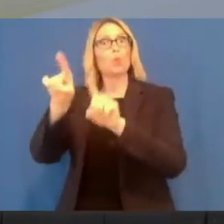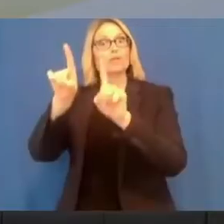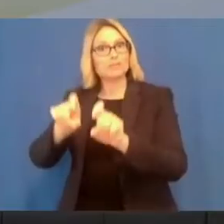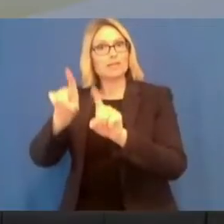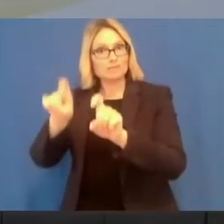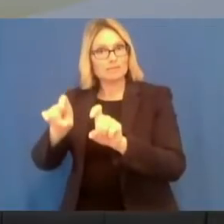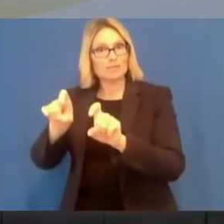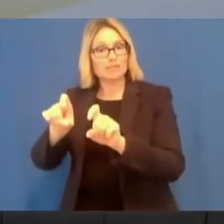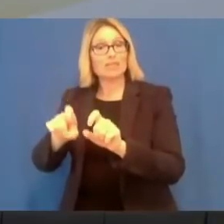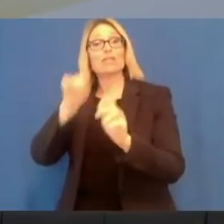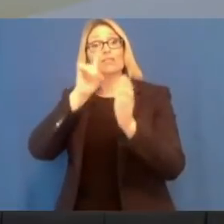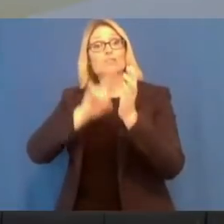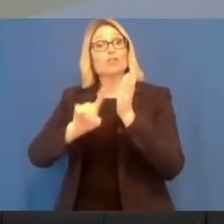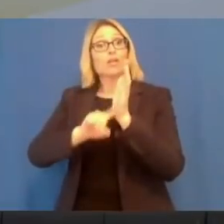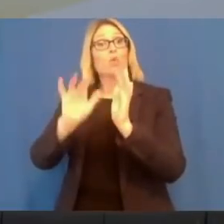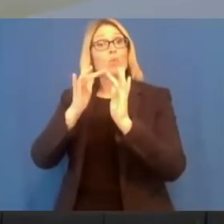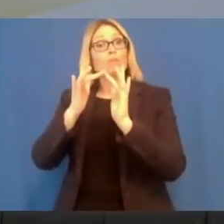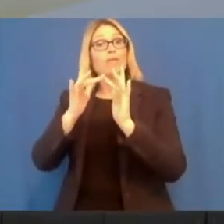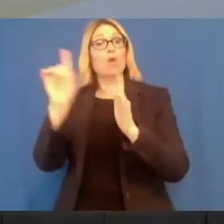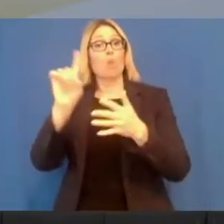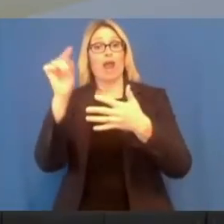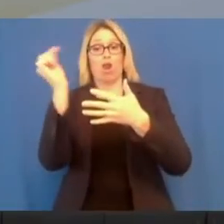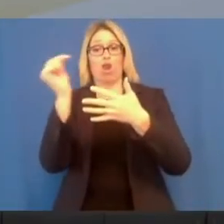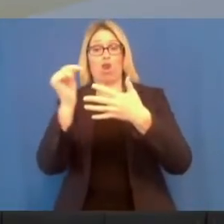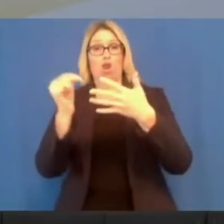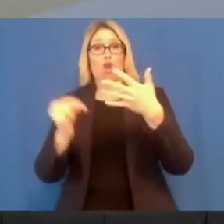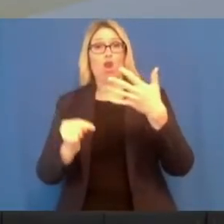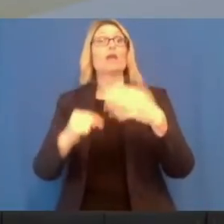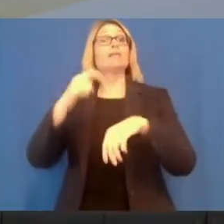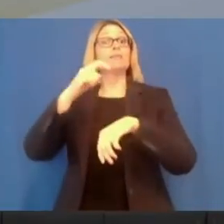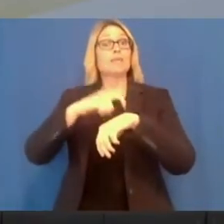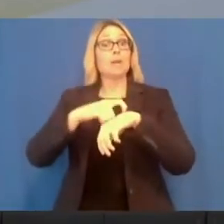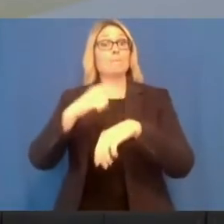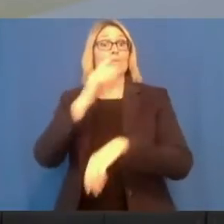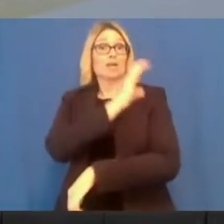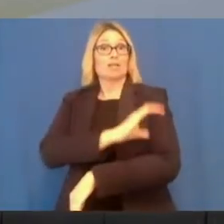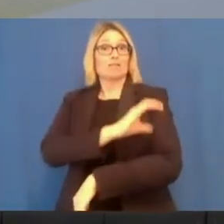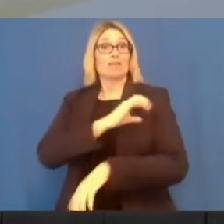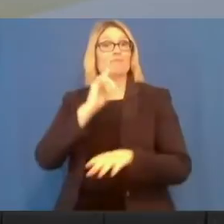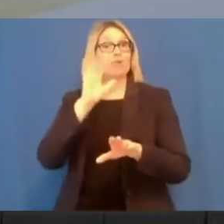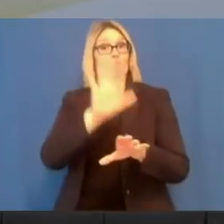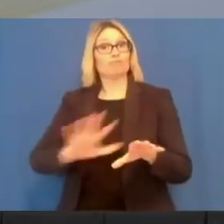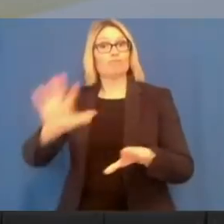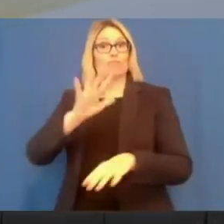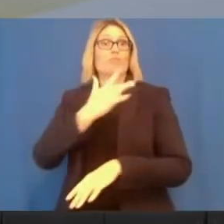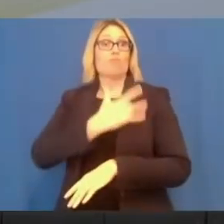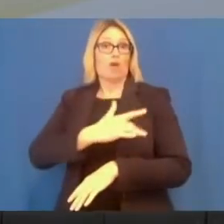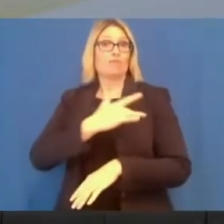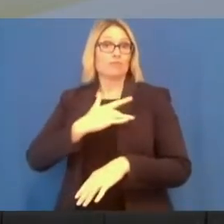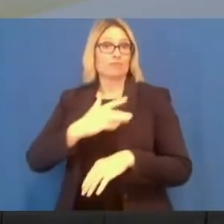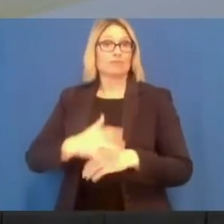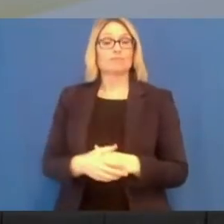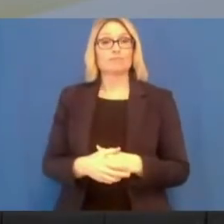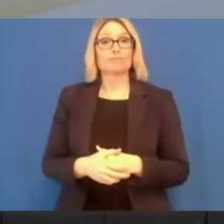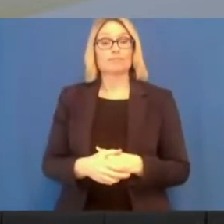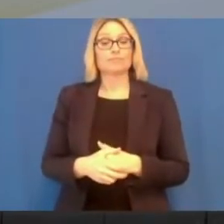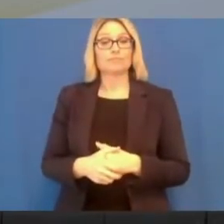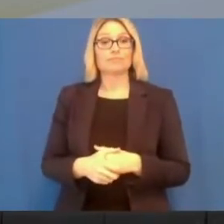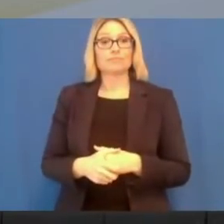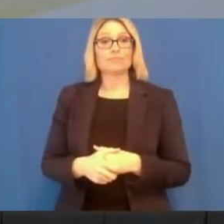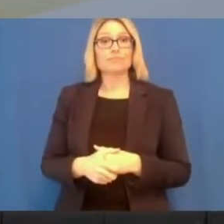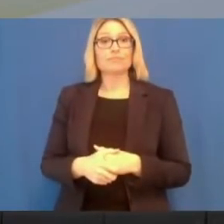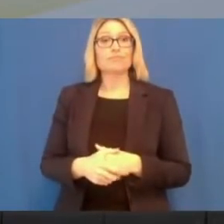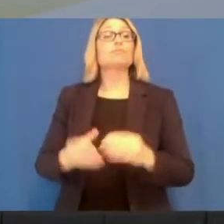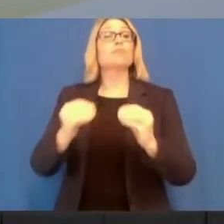check the website for a list of the locations and times for testing clinics across the province. But details of additional